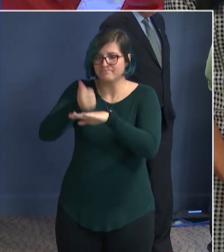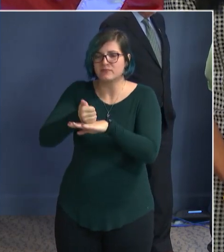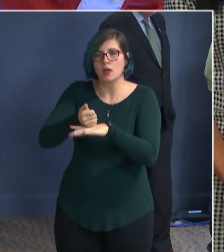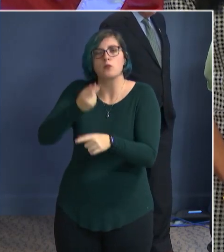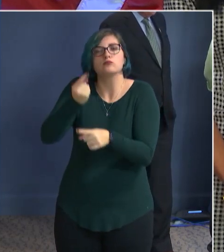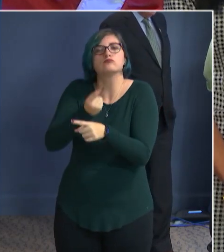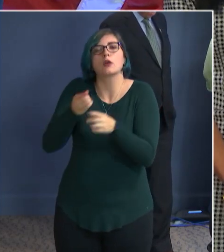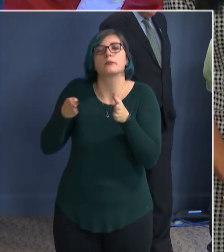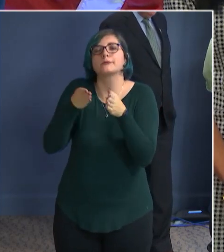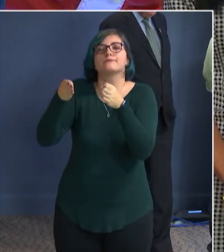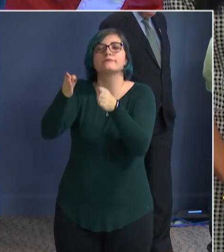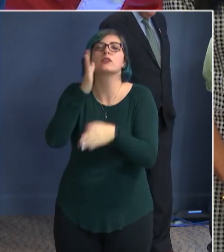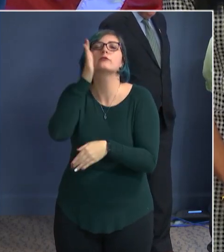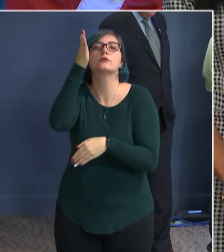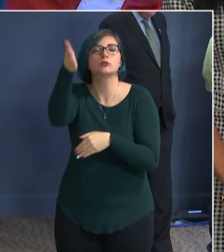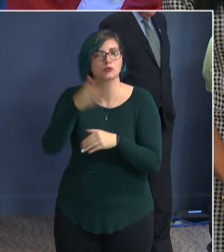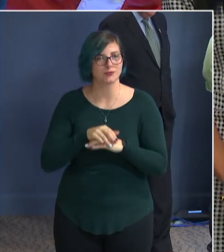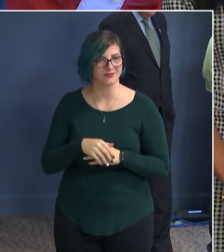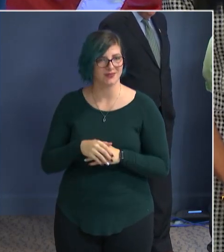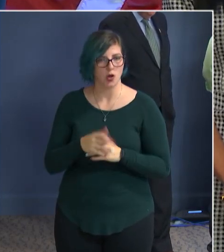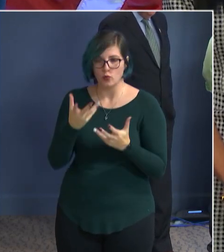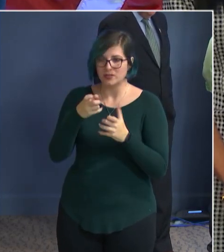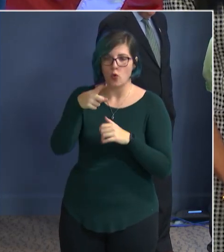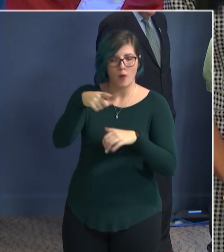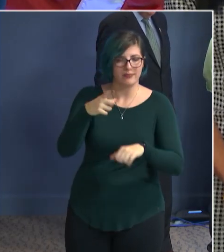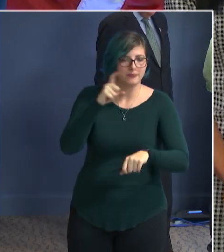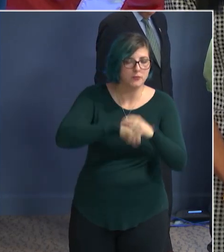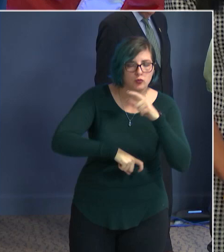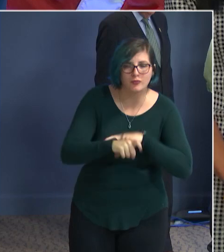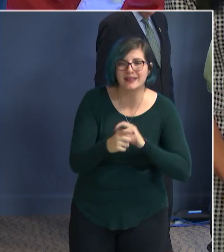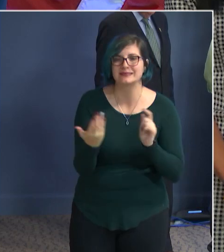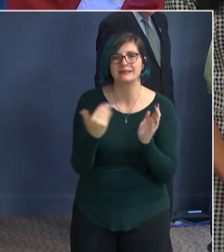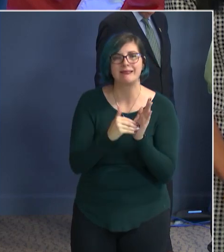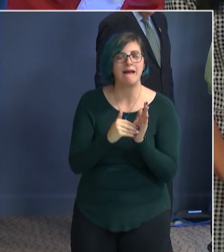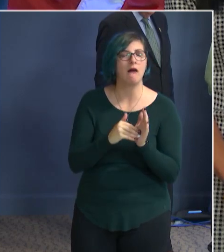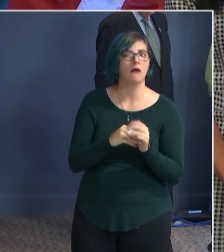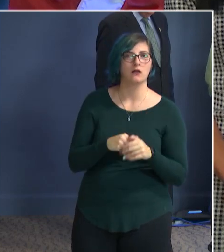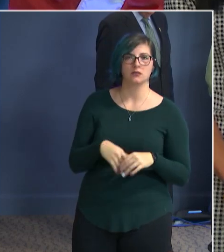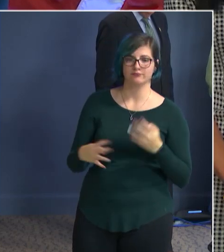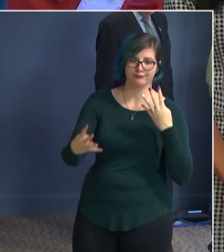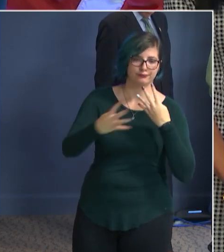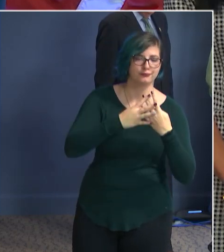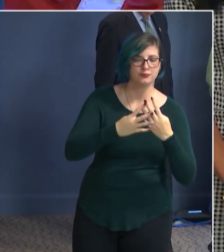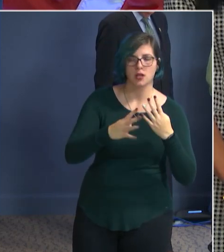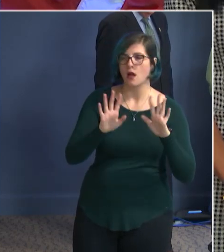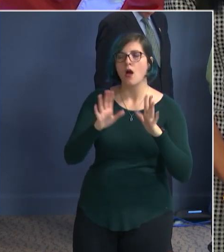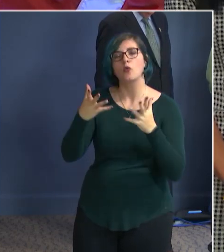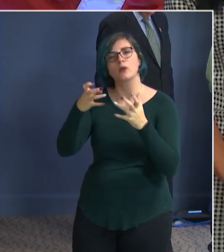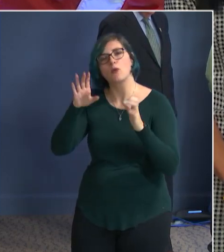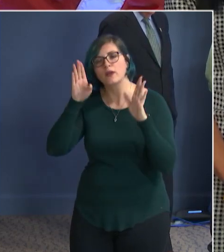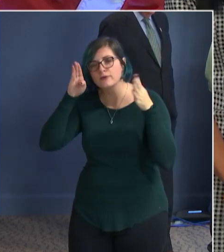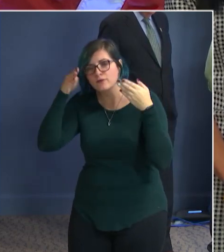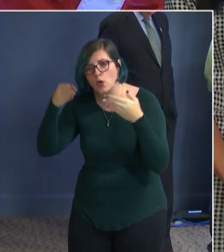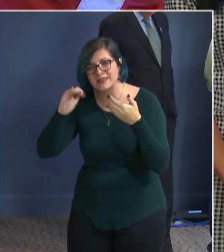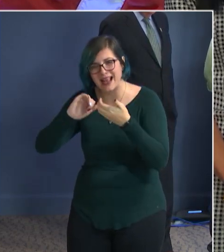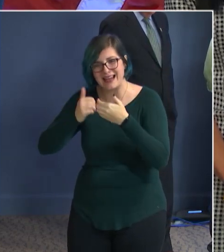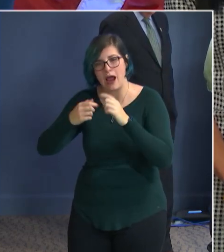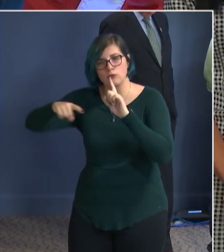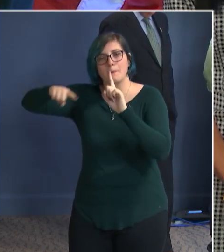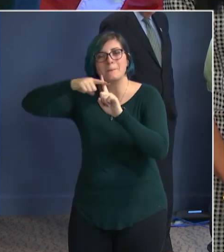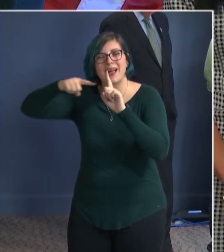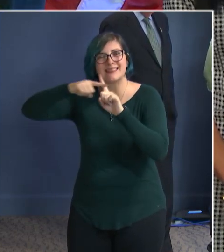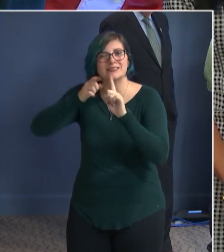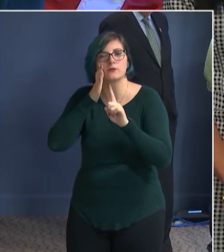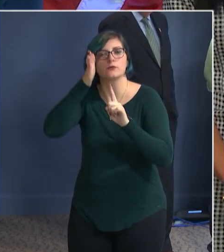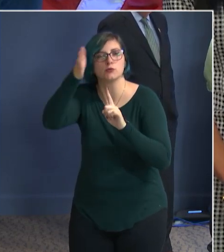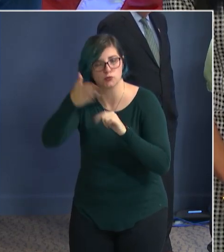lead to not re-arrest or incarceration or into positive outcomes for them. So there is a focus on